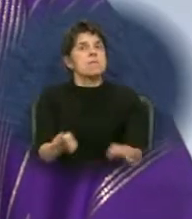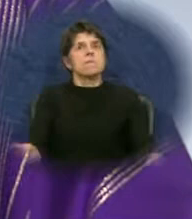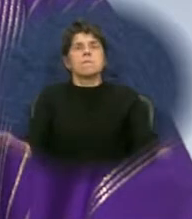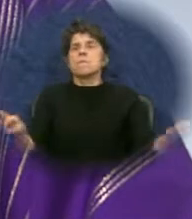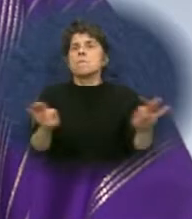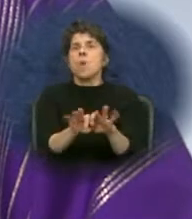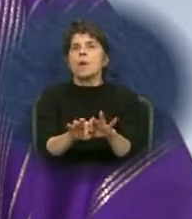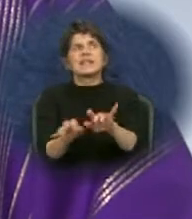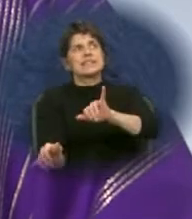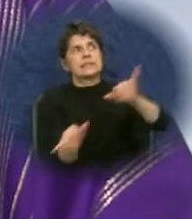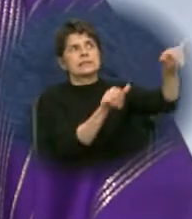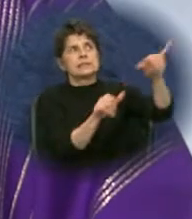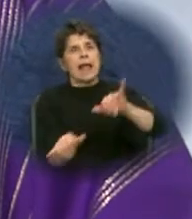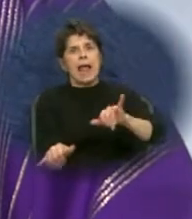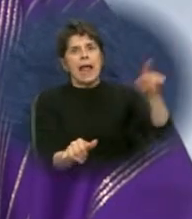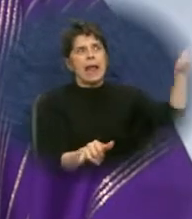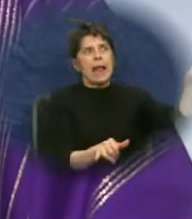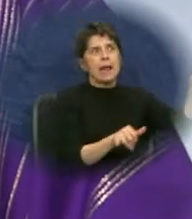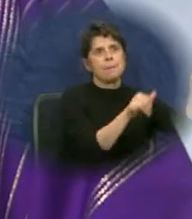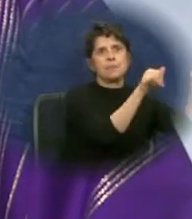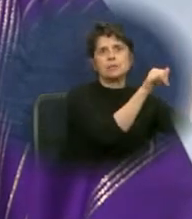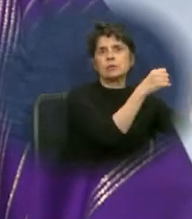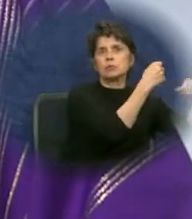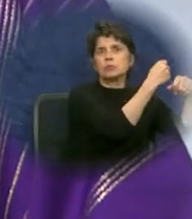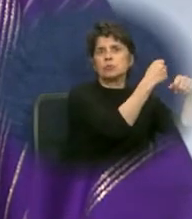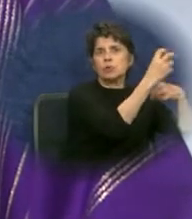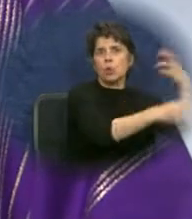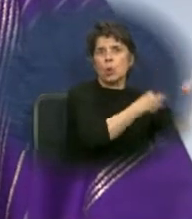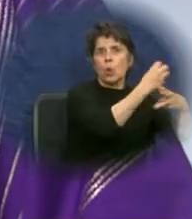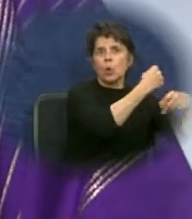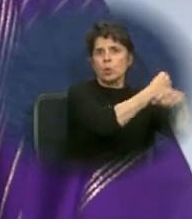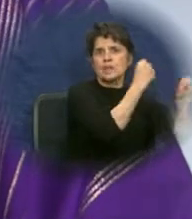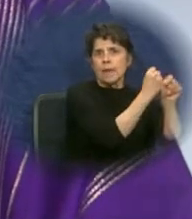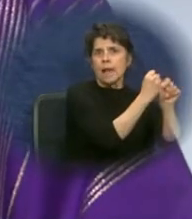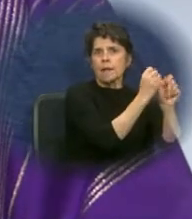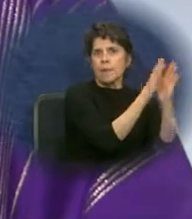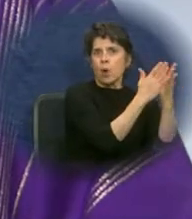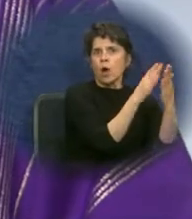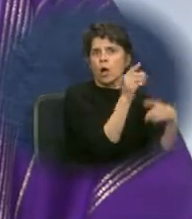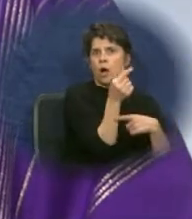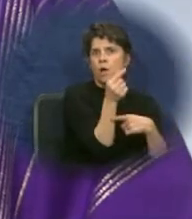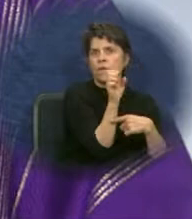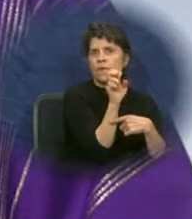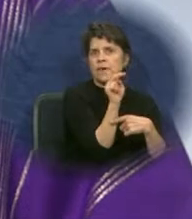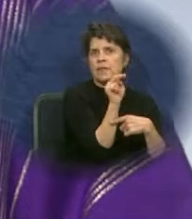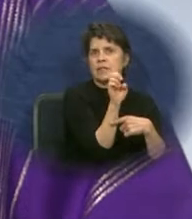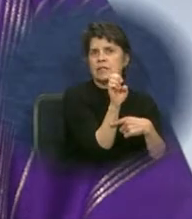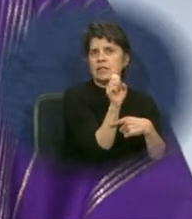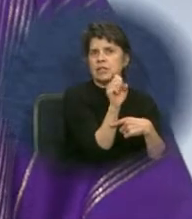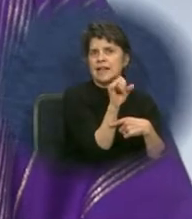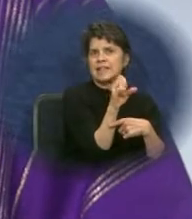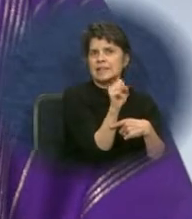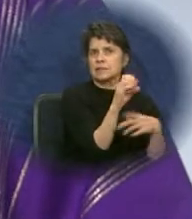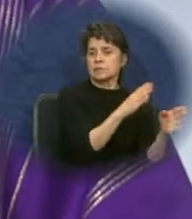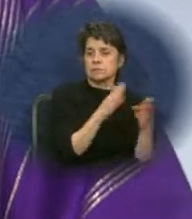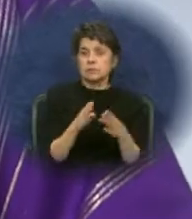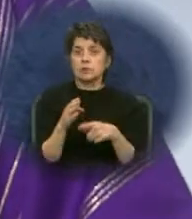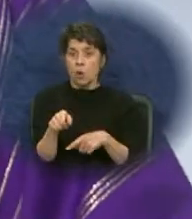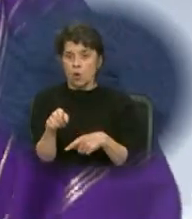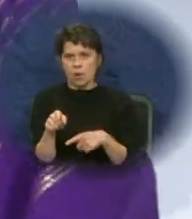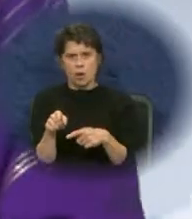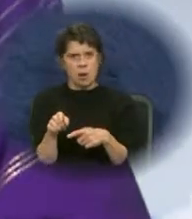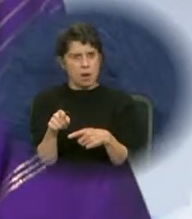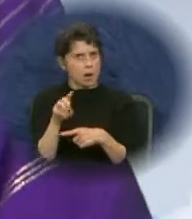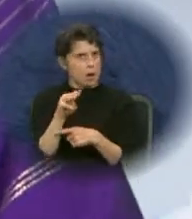of creation that we heard in the book of Genesis. And following that, that the pages would unfold of Mark's Gospel,